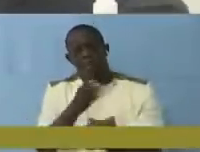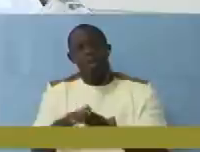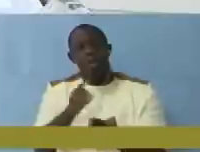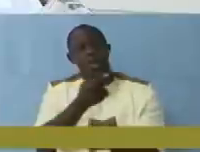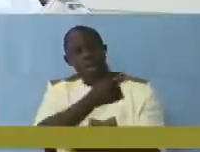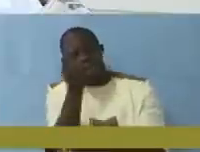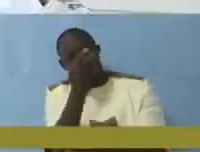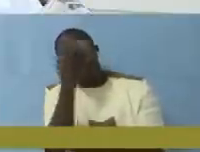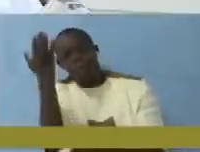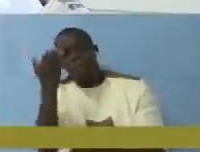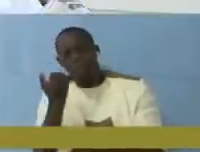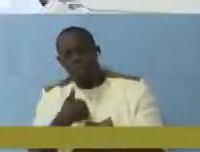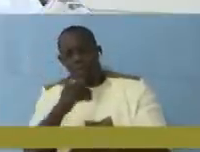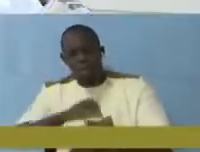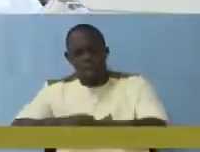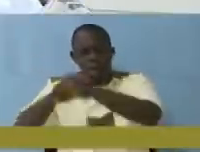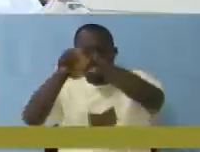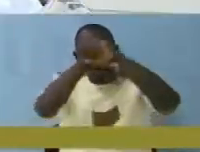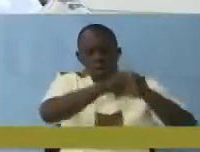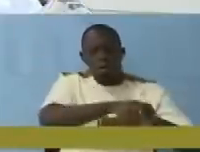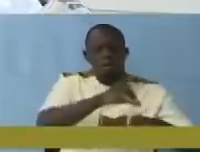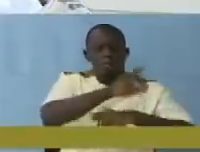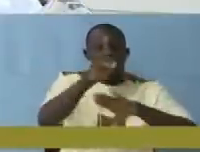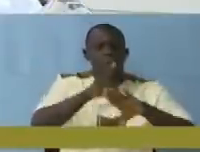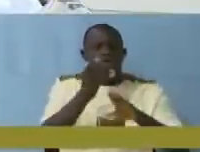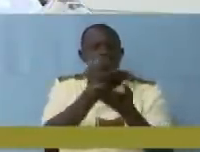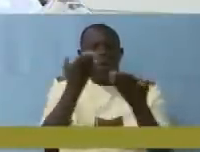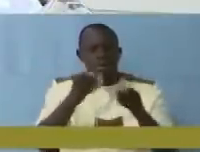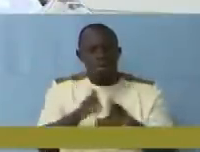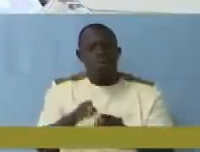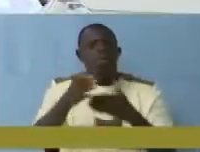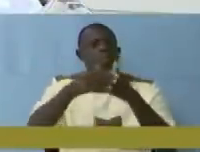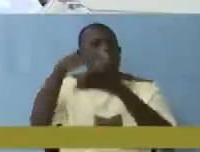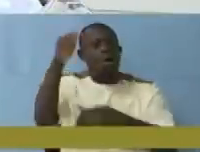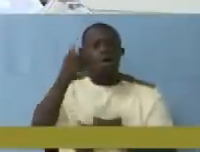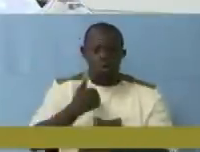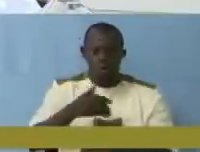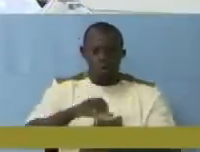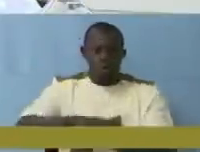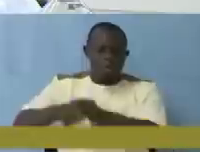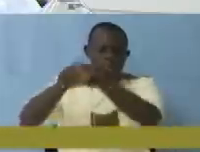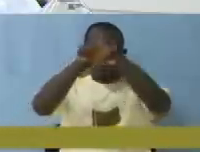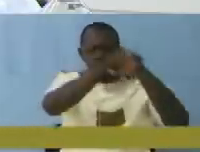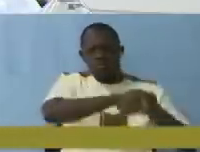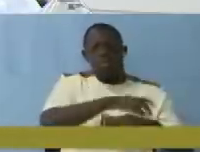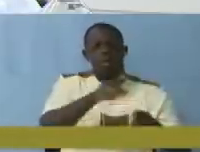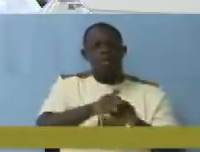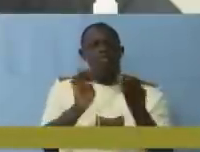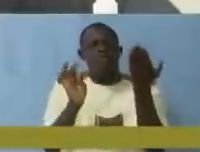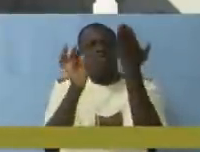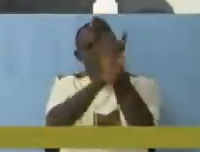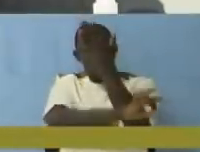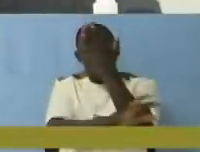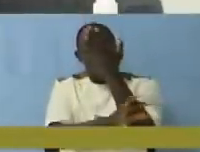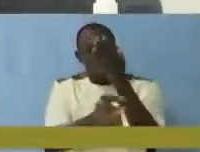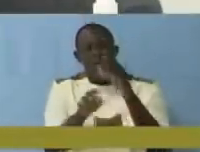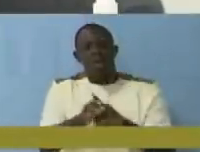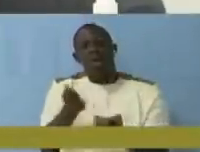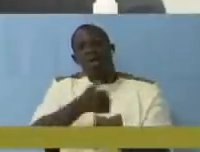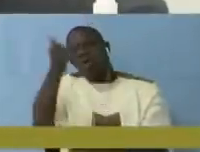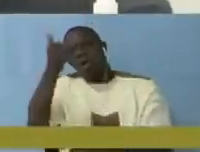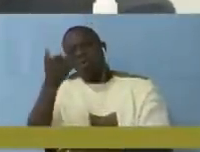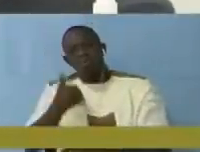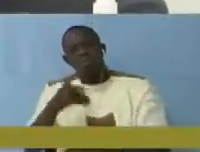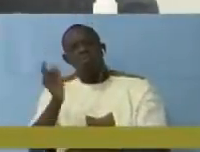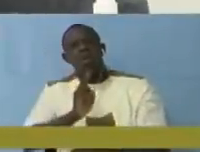taken? Most of them were taken to Fajara. And the rest? That I know of. And